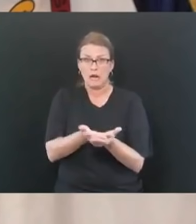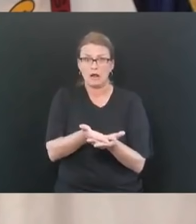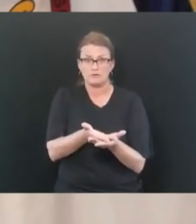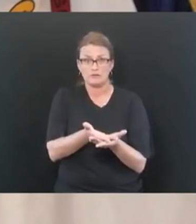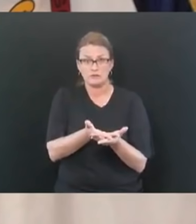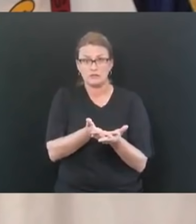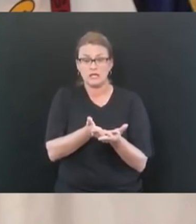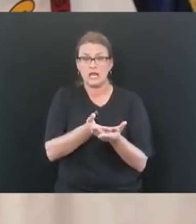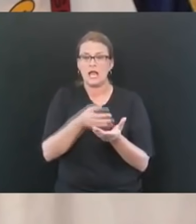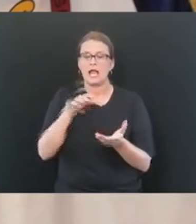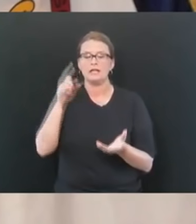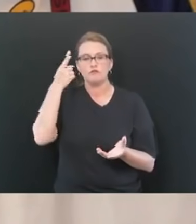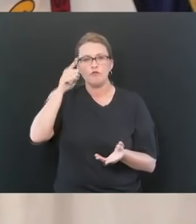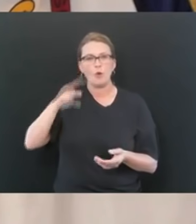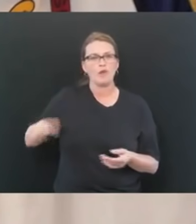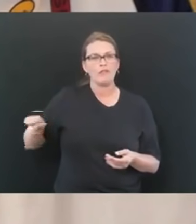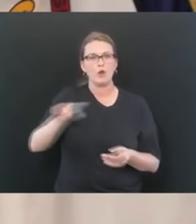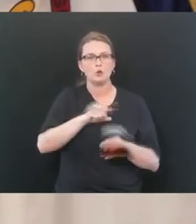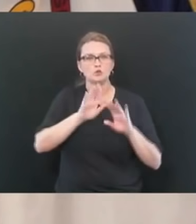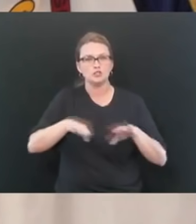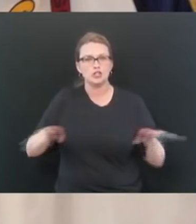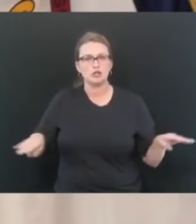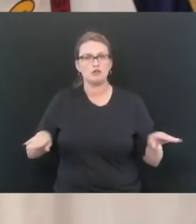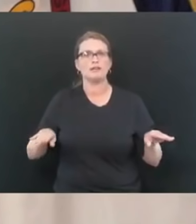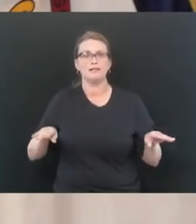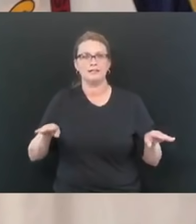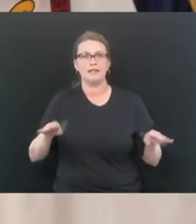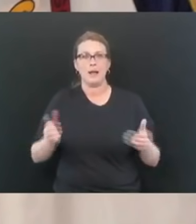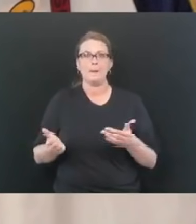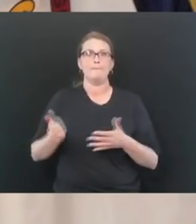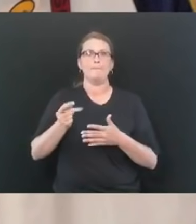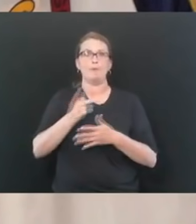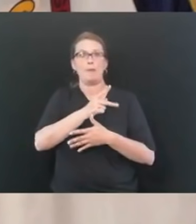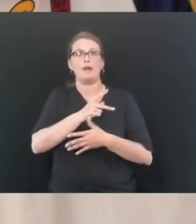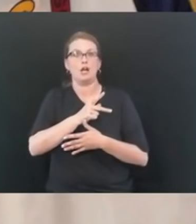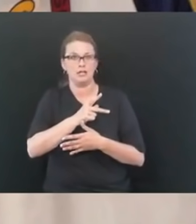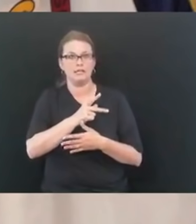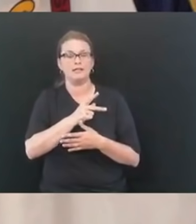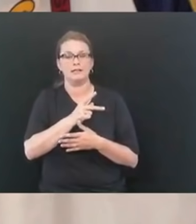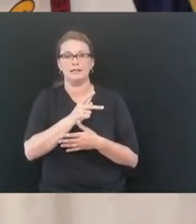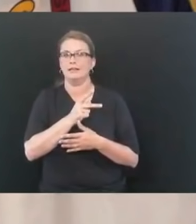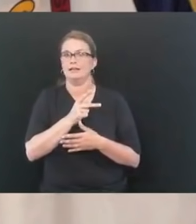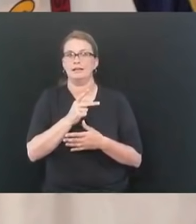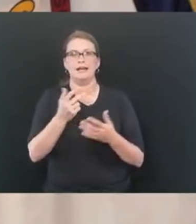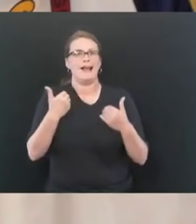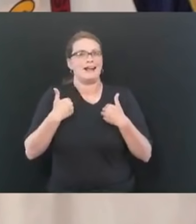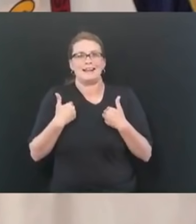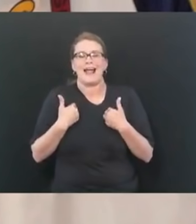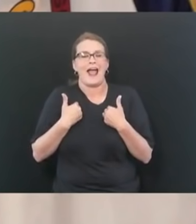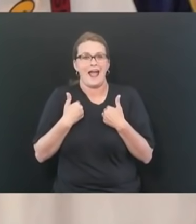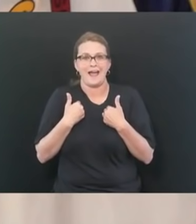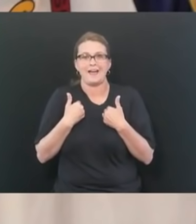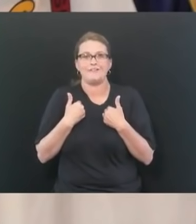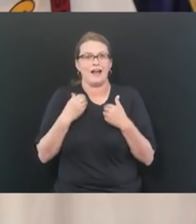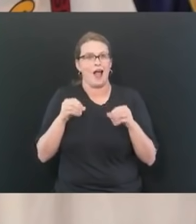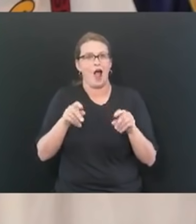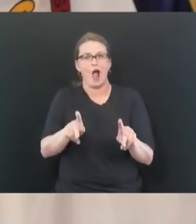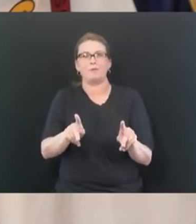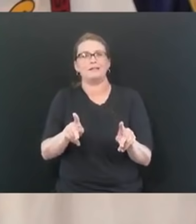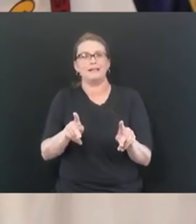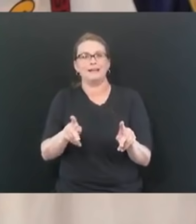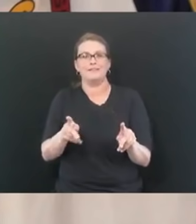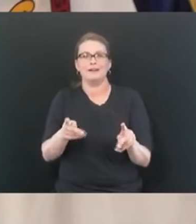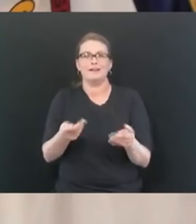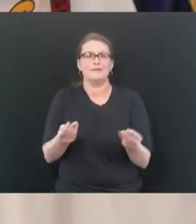for those kids and those families there, or those kids primarily, to to have, you know, the opportunity to have a little